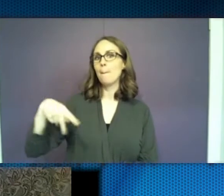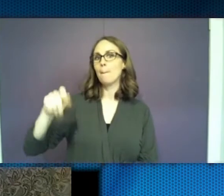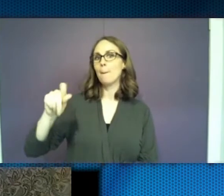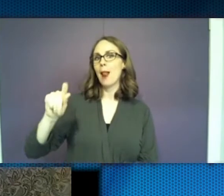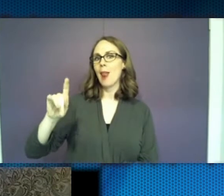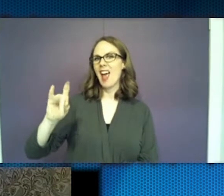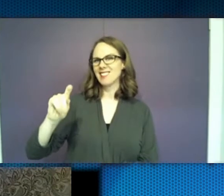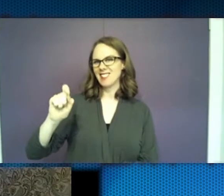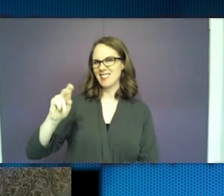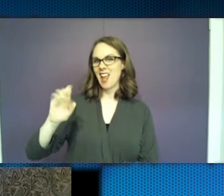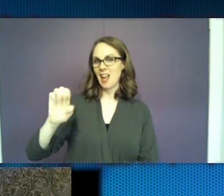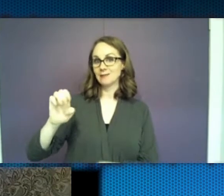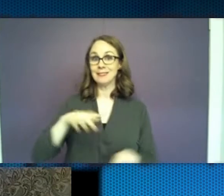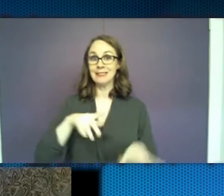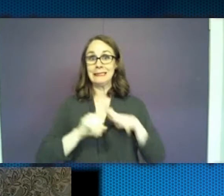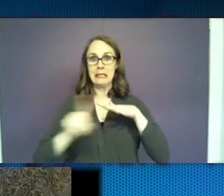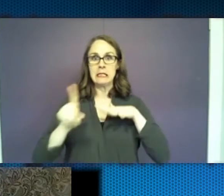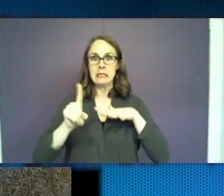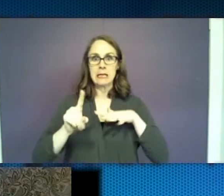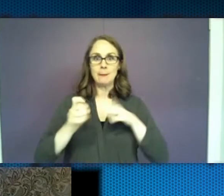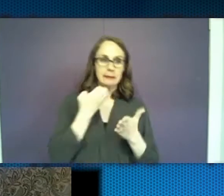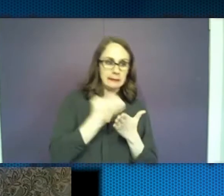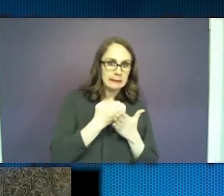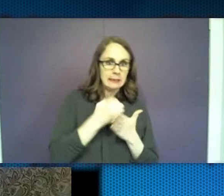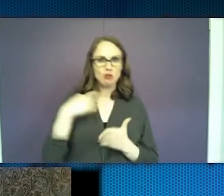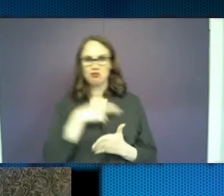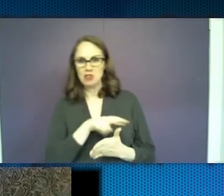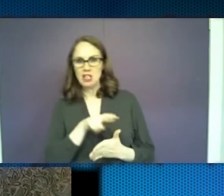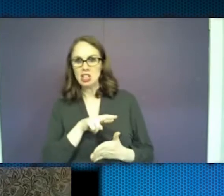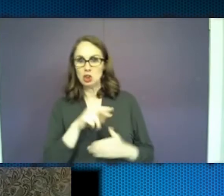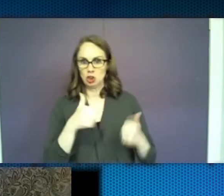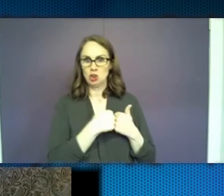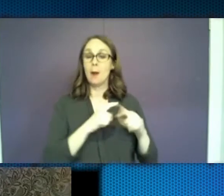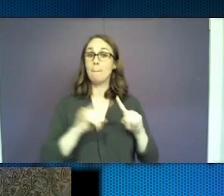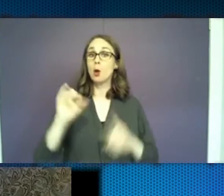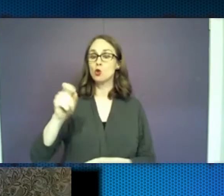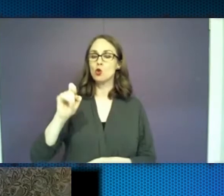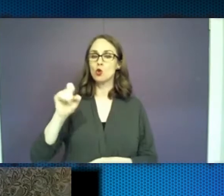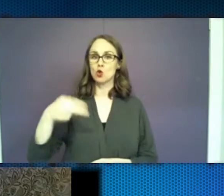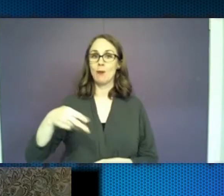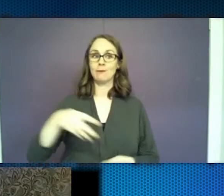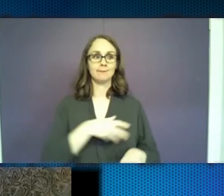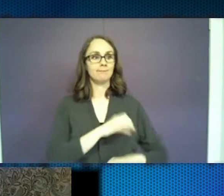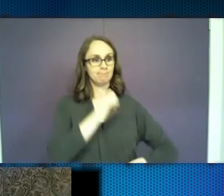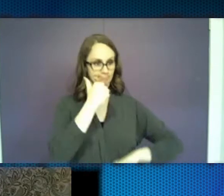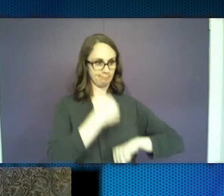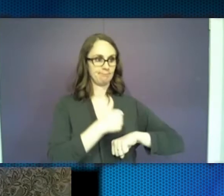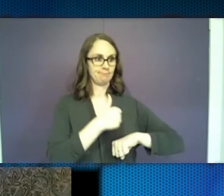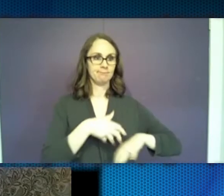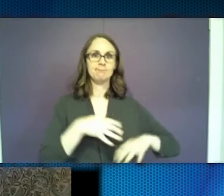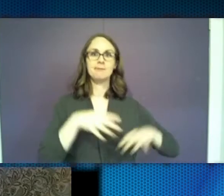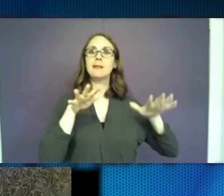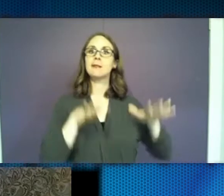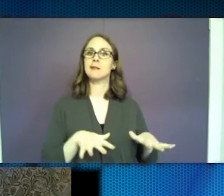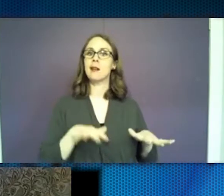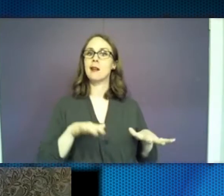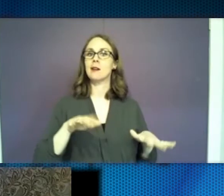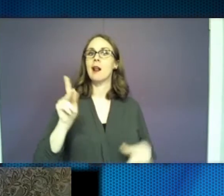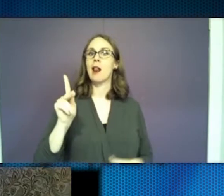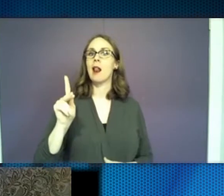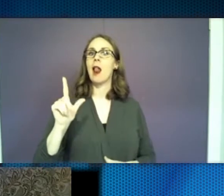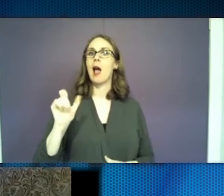to some extent religious challenges. So Joseph Brunner settled in Klein-Schifferstadt in the Palatinate with his family when he was a young